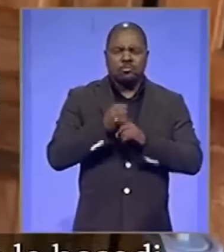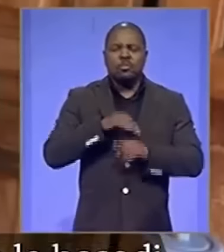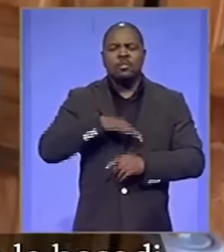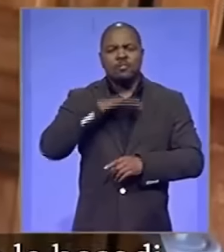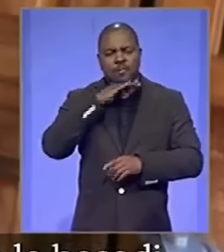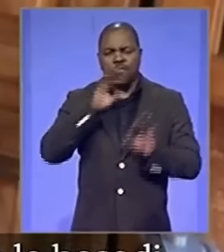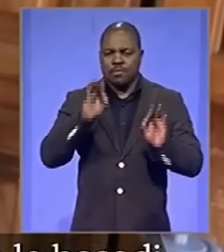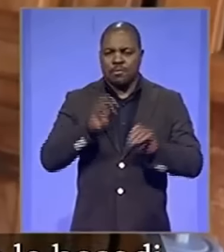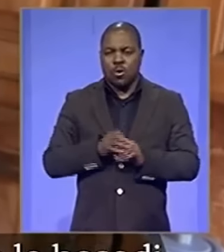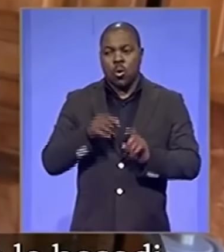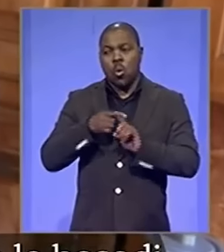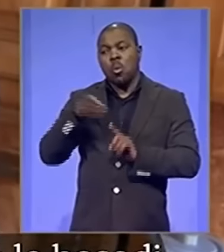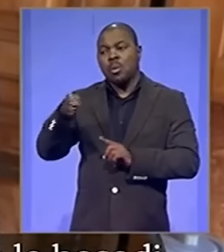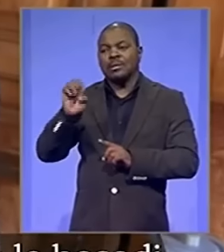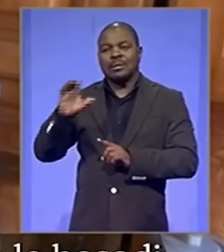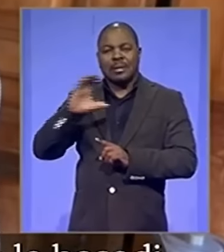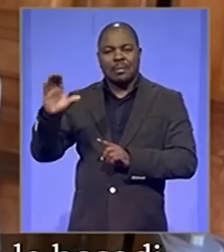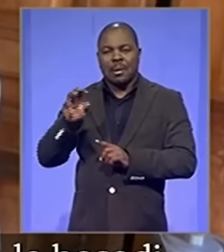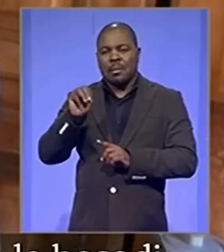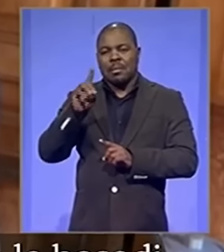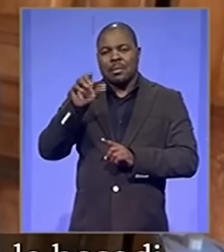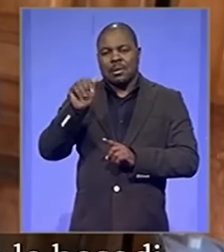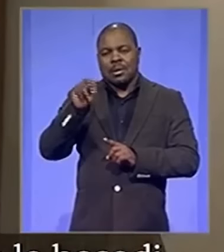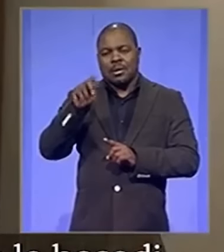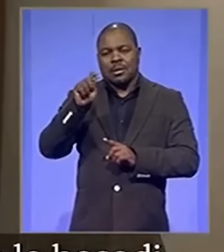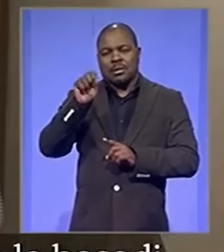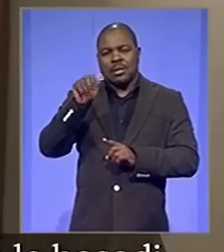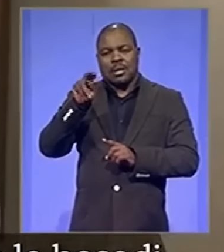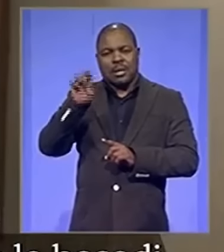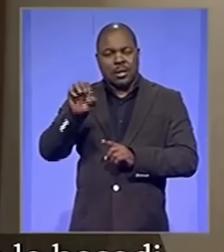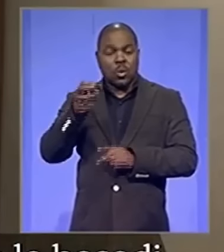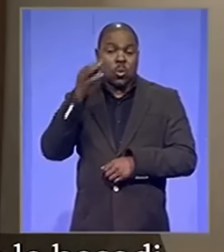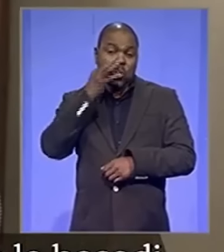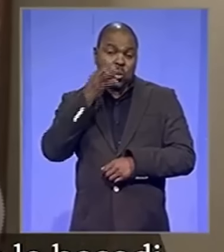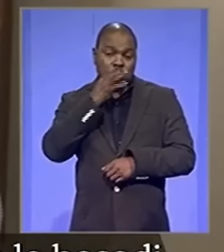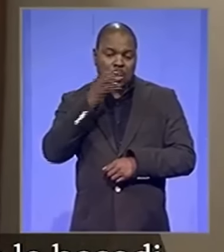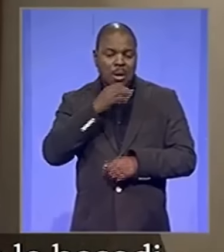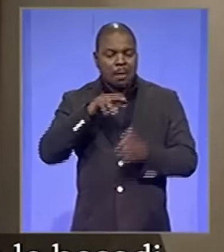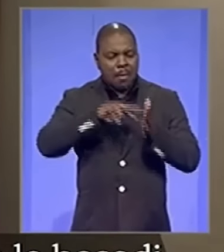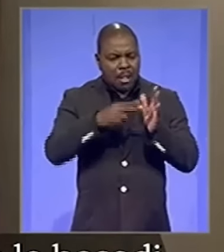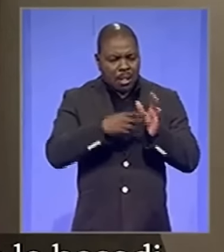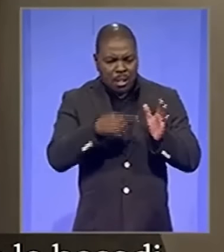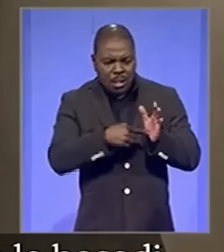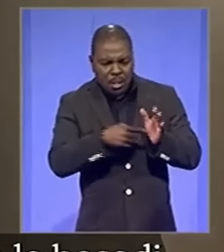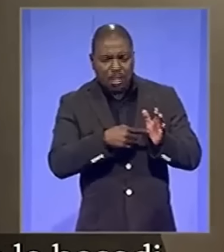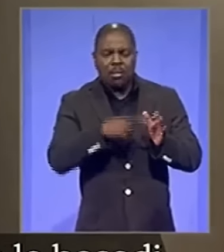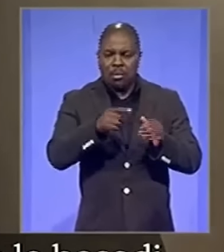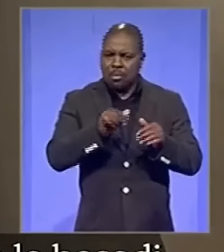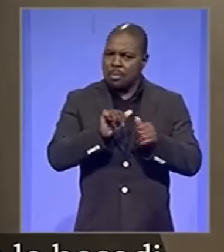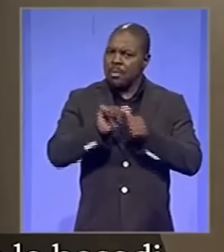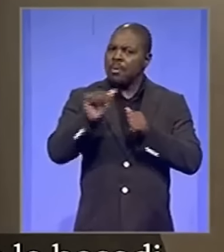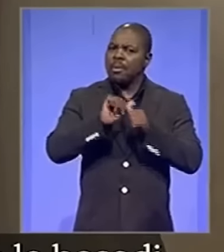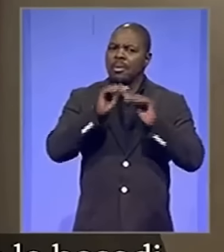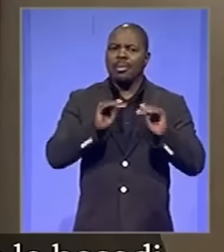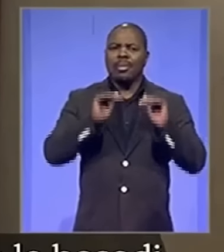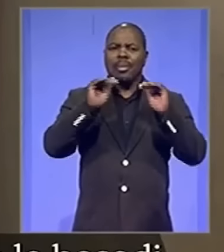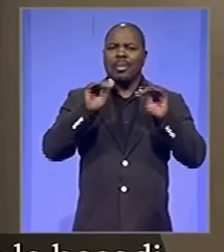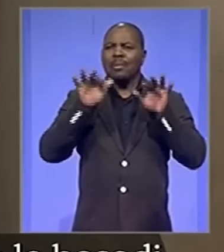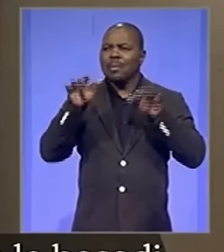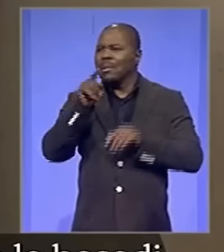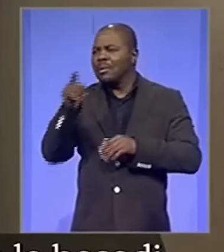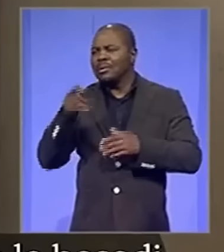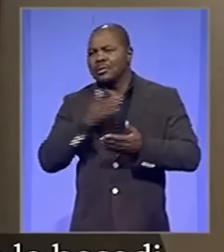ntlo ka Mtanzane gona Eastern Cape, Mokonyane o re maano le mešomo ya mogatlo di tlisitse dipoelo tše kaone gomme seo se paela ka thoko dipolelo tša